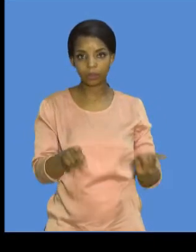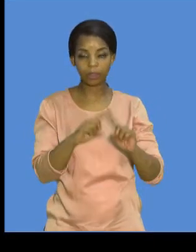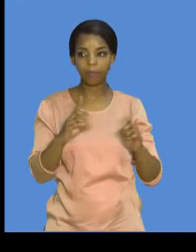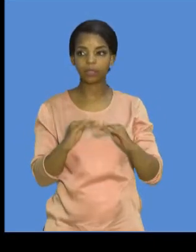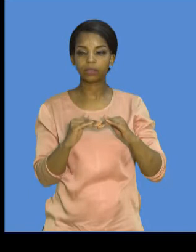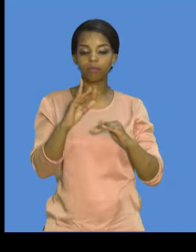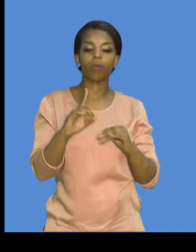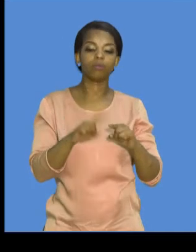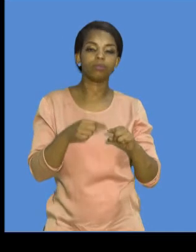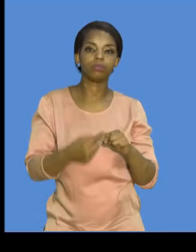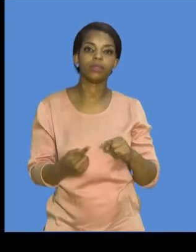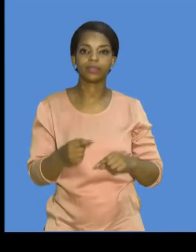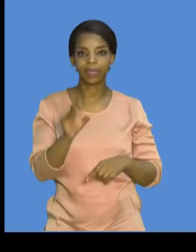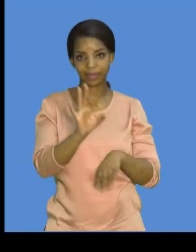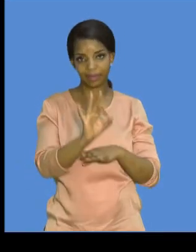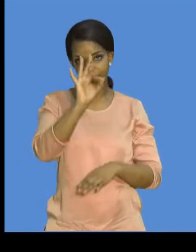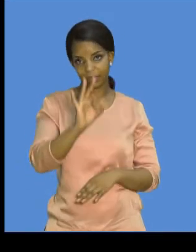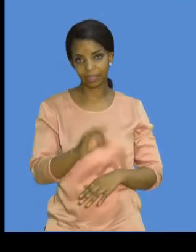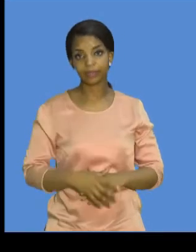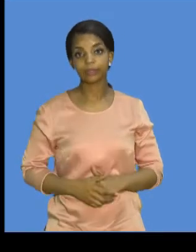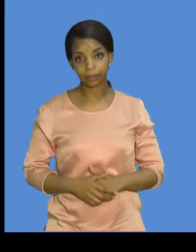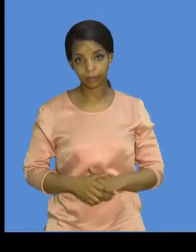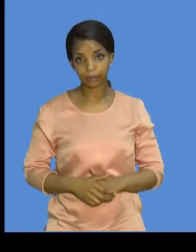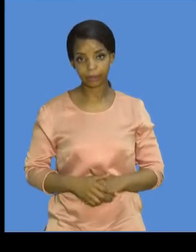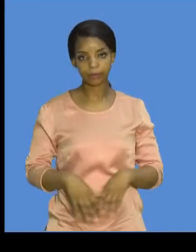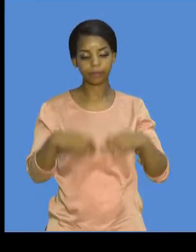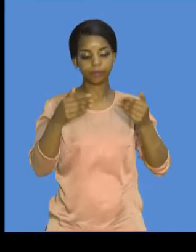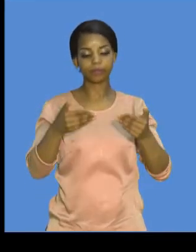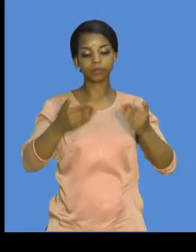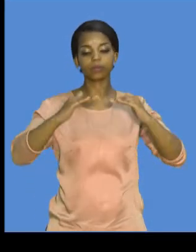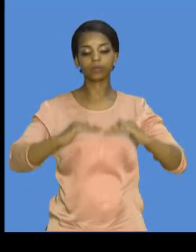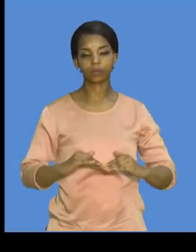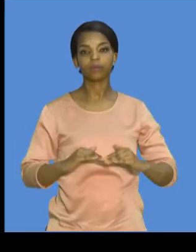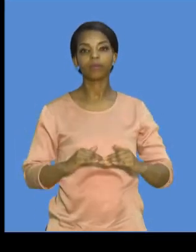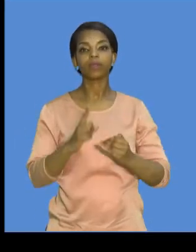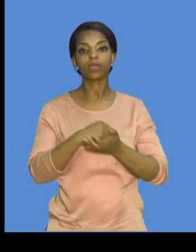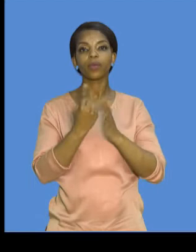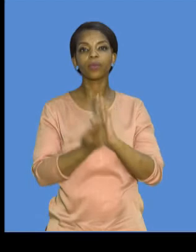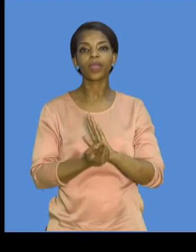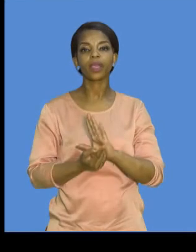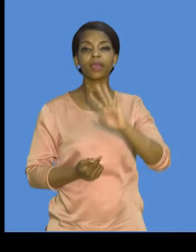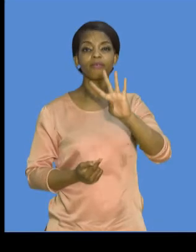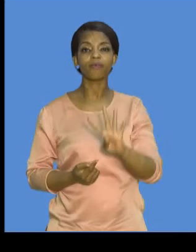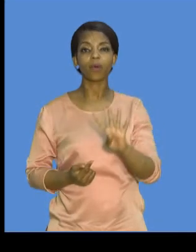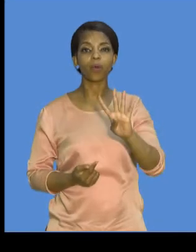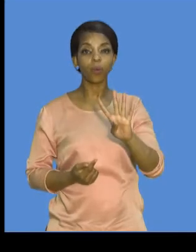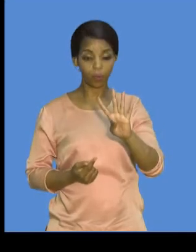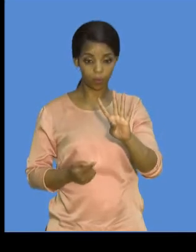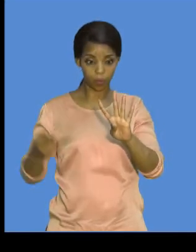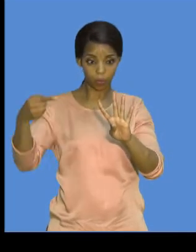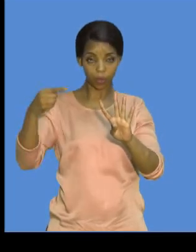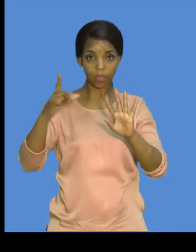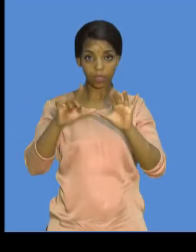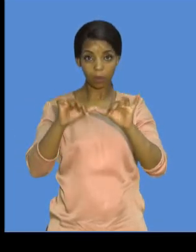13 there, or 13 spores. And then you go to week 4. With week 4, if it was a constant growth, it